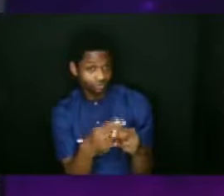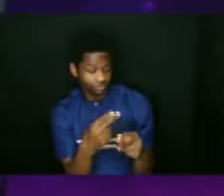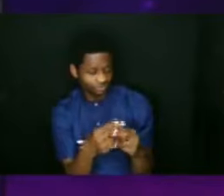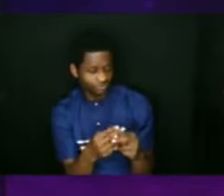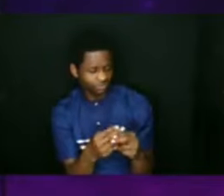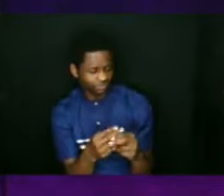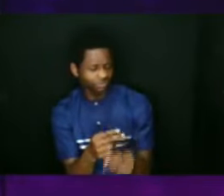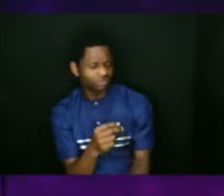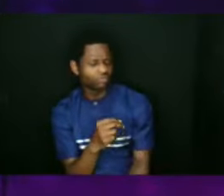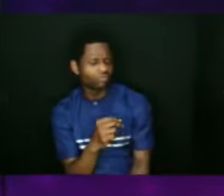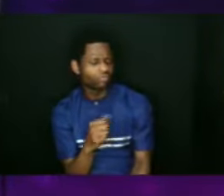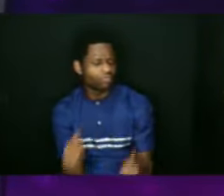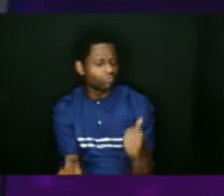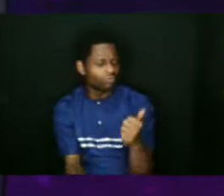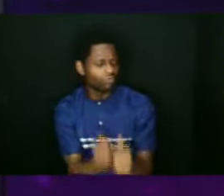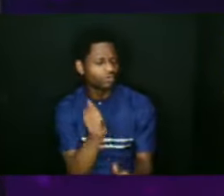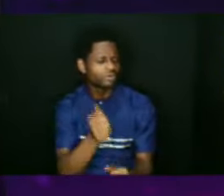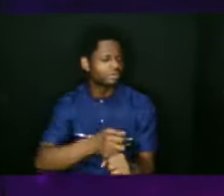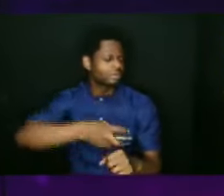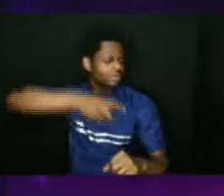hardest stone.